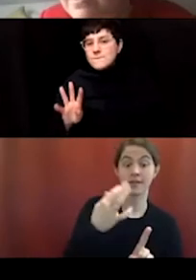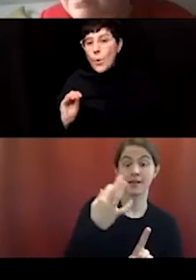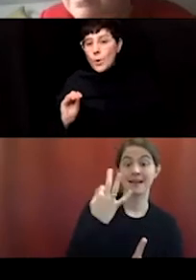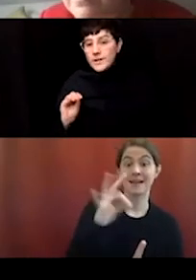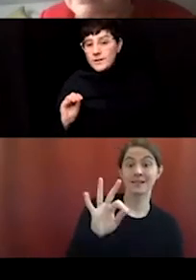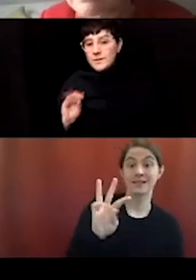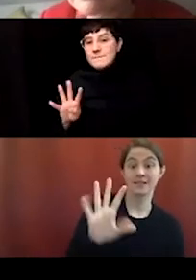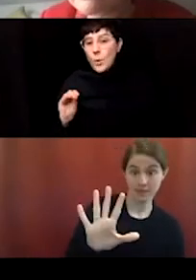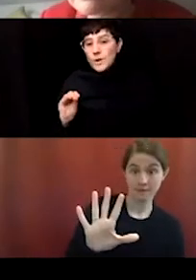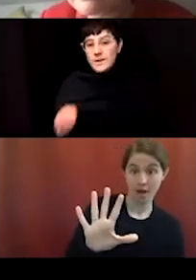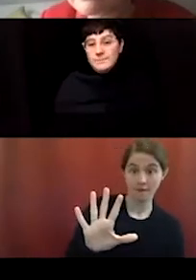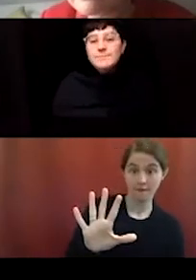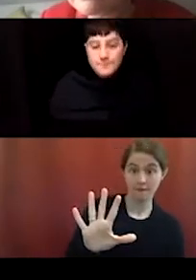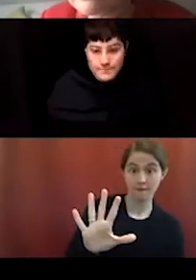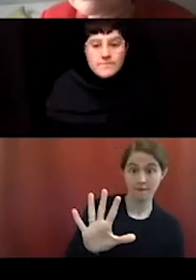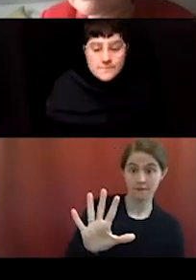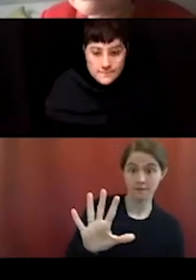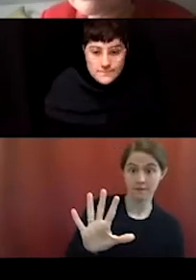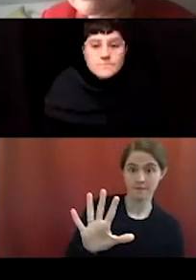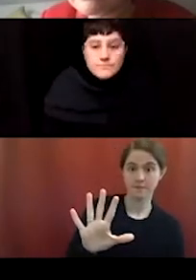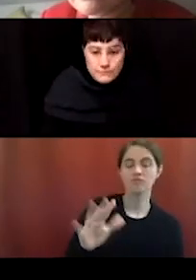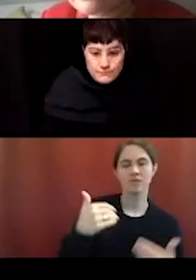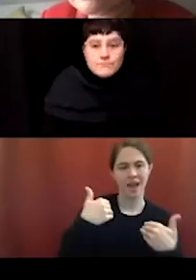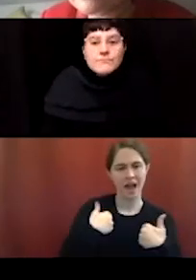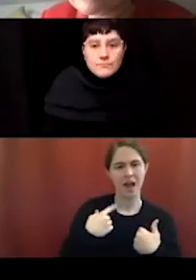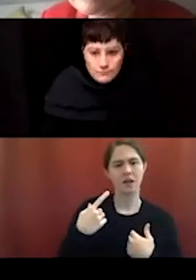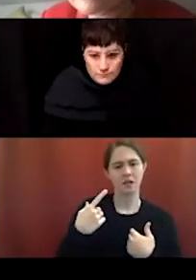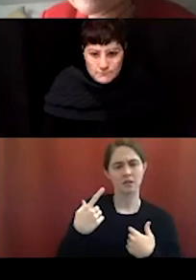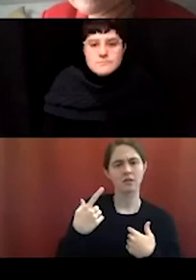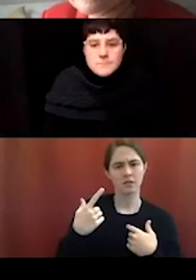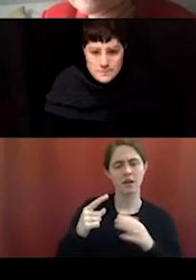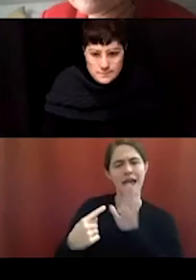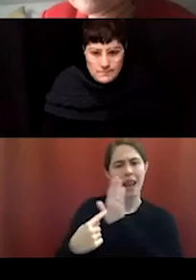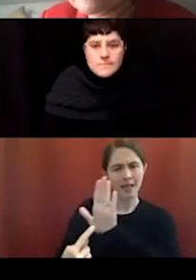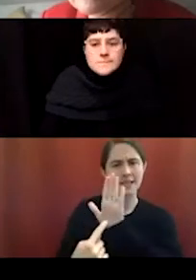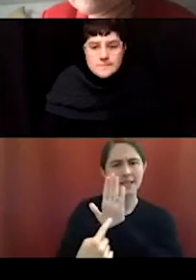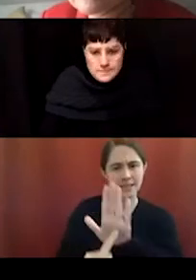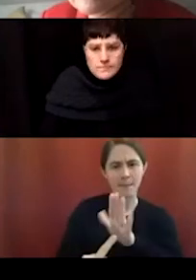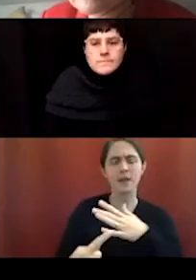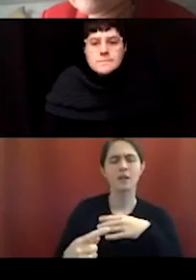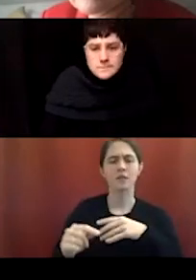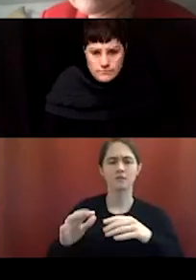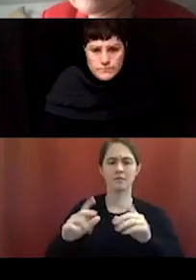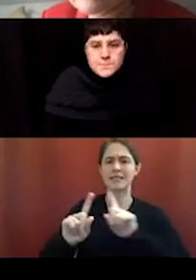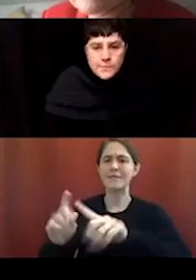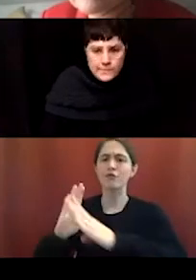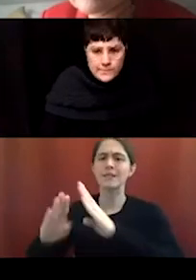1965, there was a traveling exhibit, a travel in different cities in the States